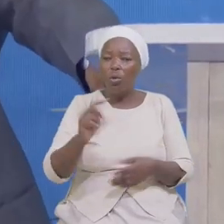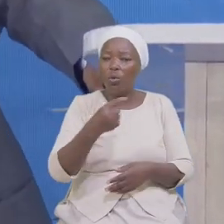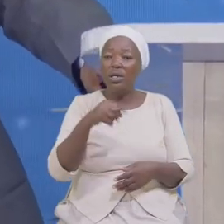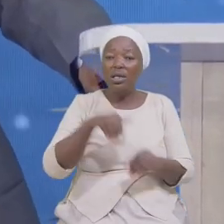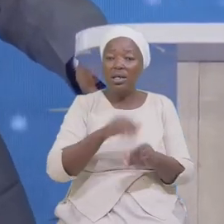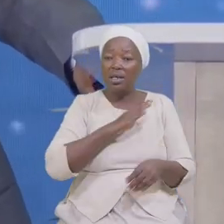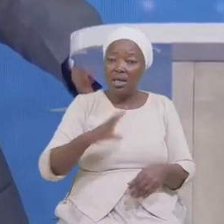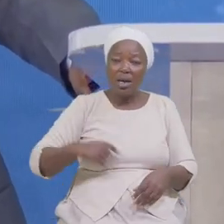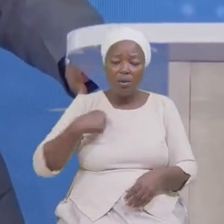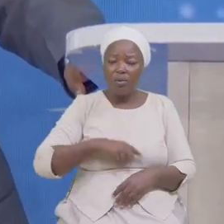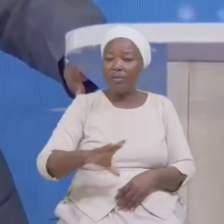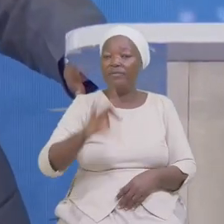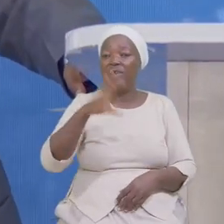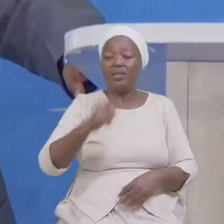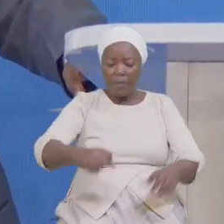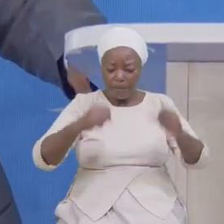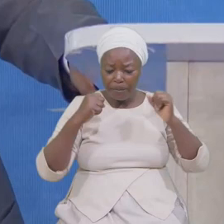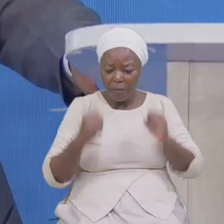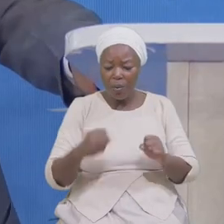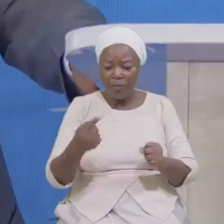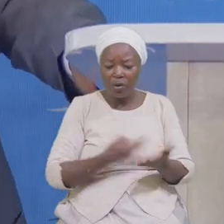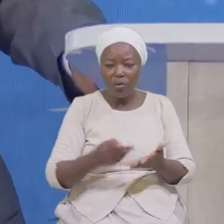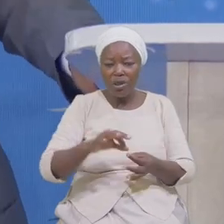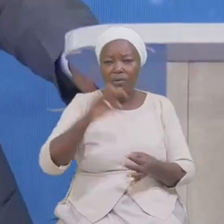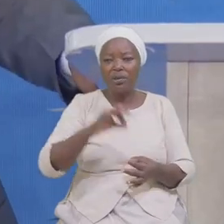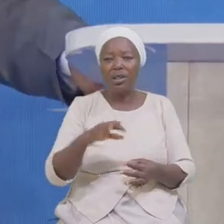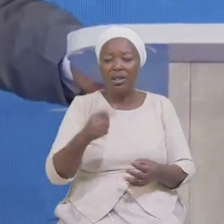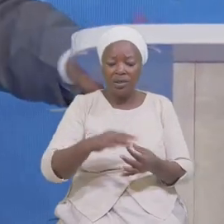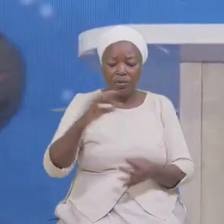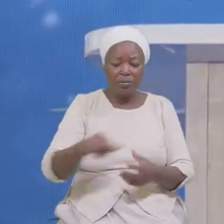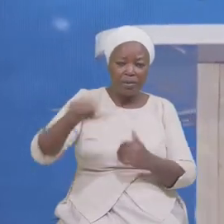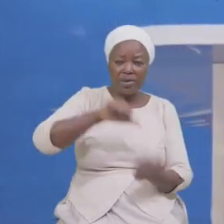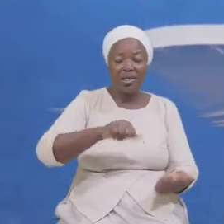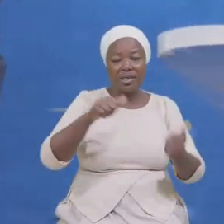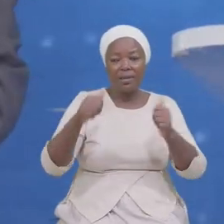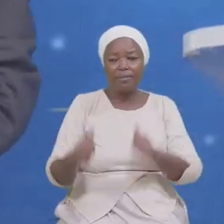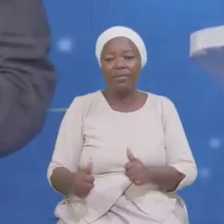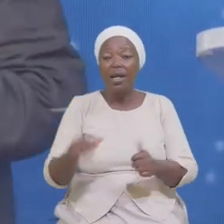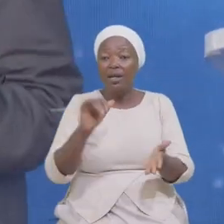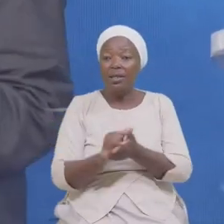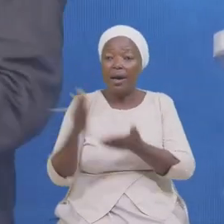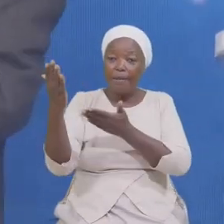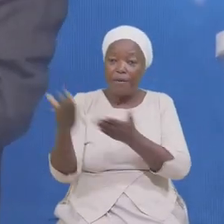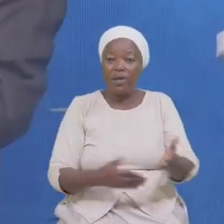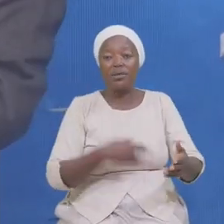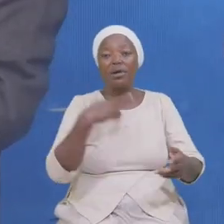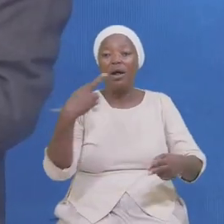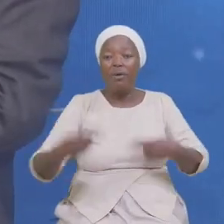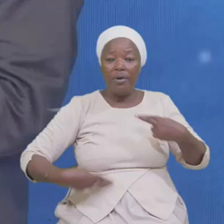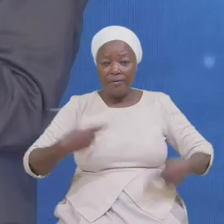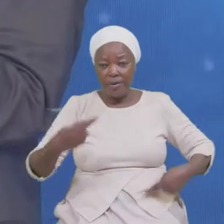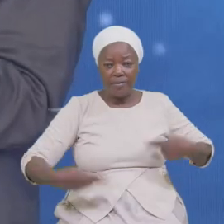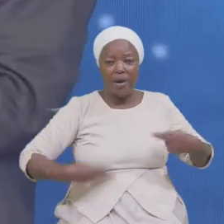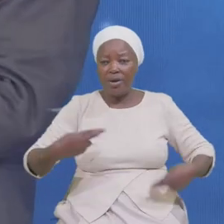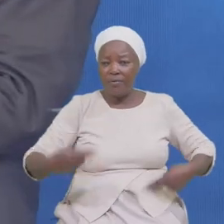we find the power of the Holy Ghost, the Spirit baptism that brings revival. Revival in